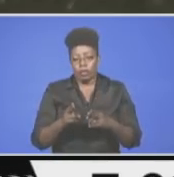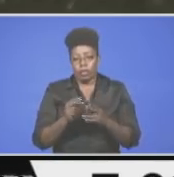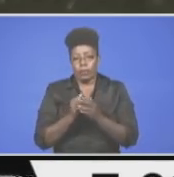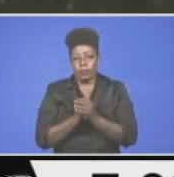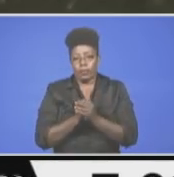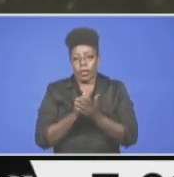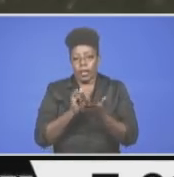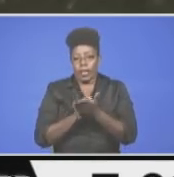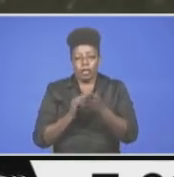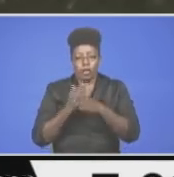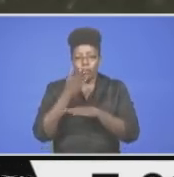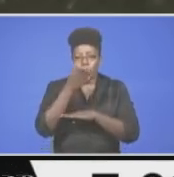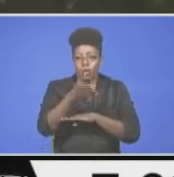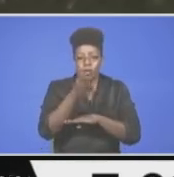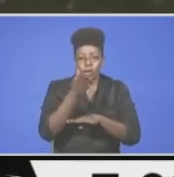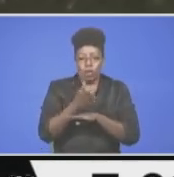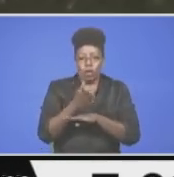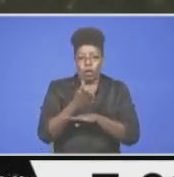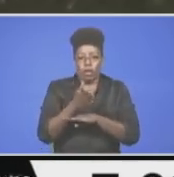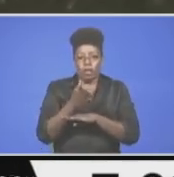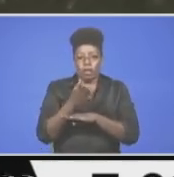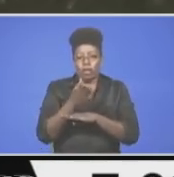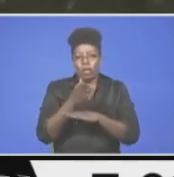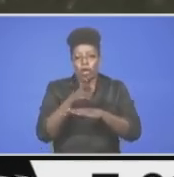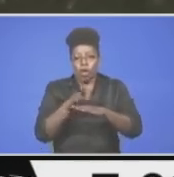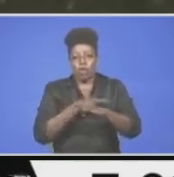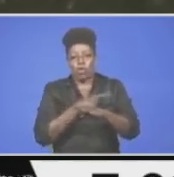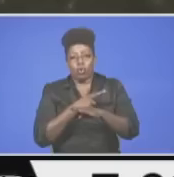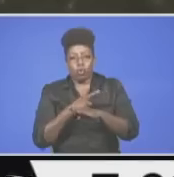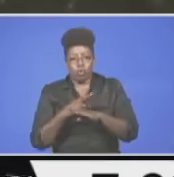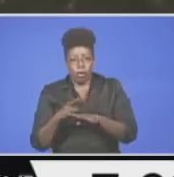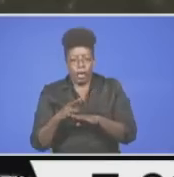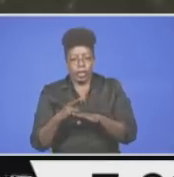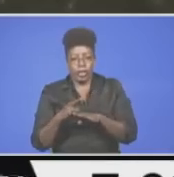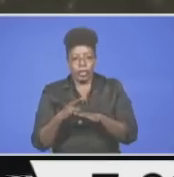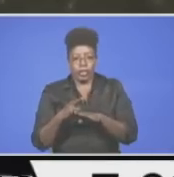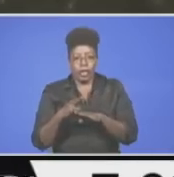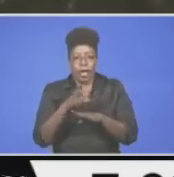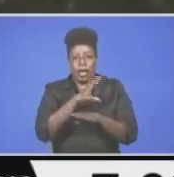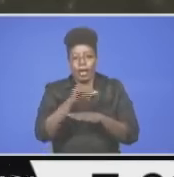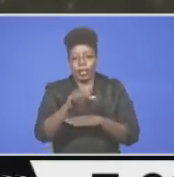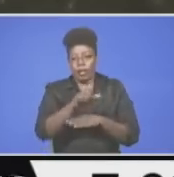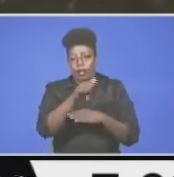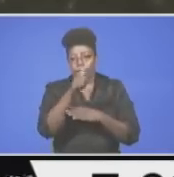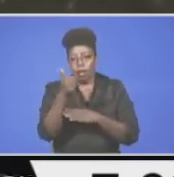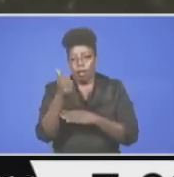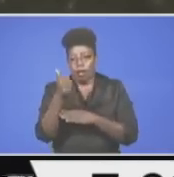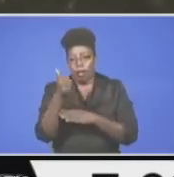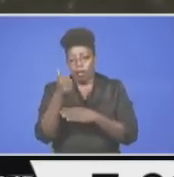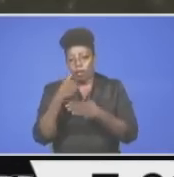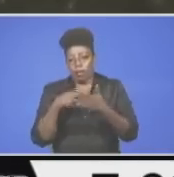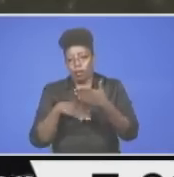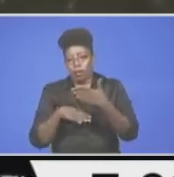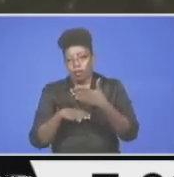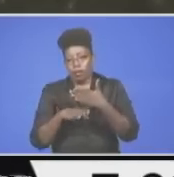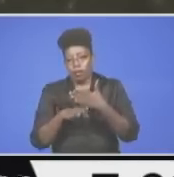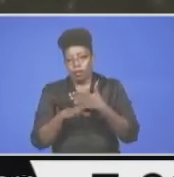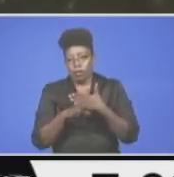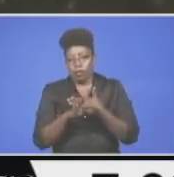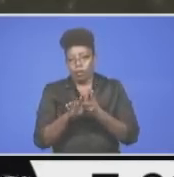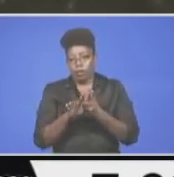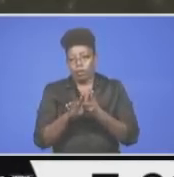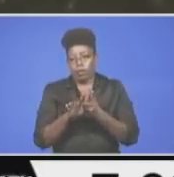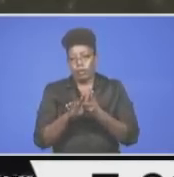transcends race, creed, ethnicity, and every circumstance of birth amidst